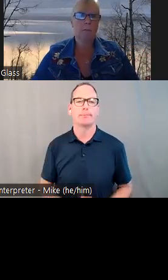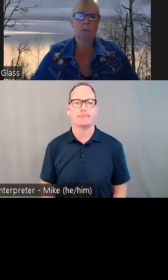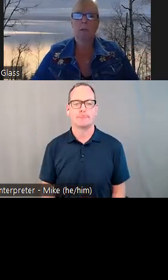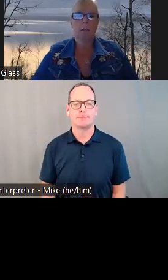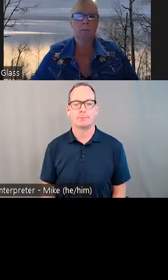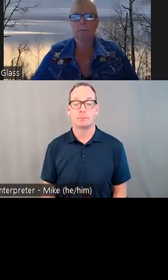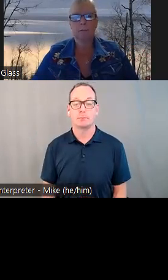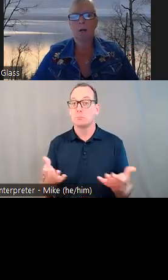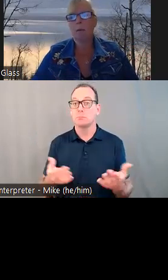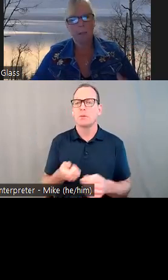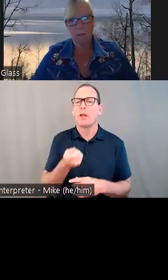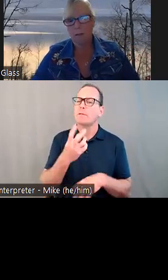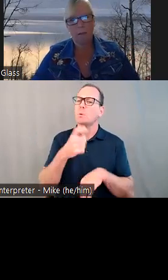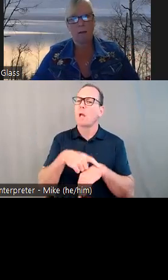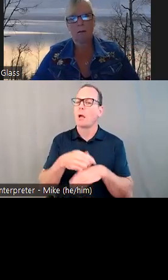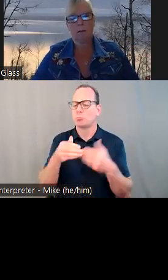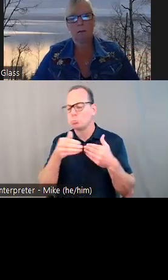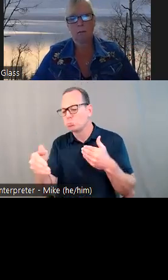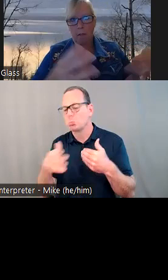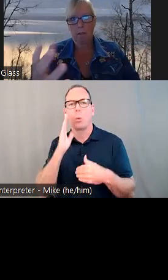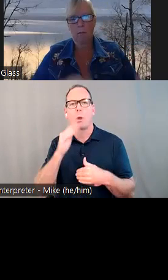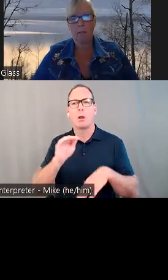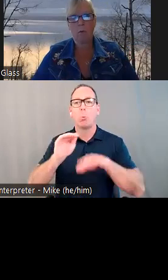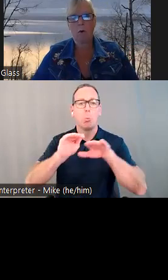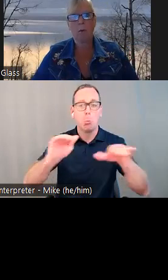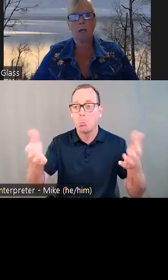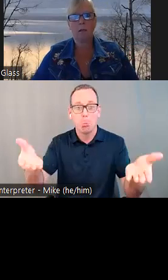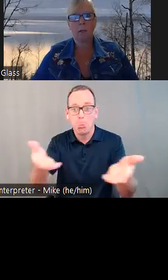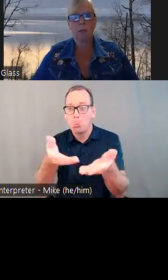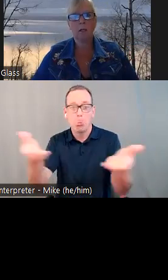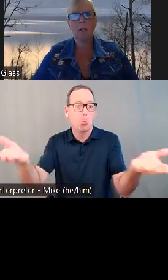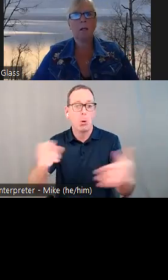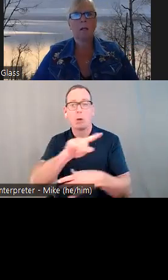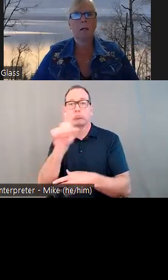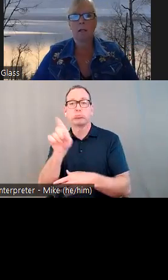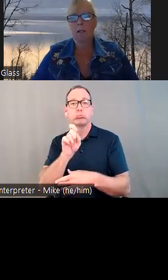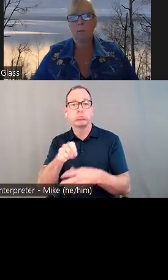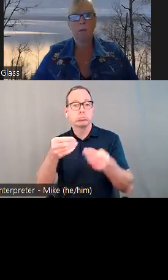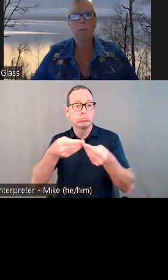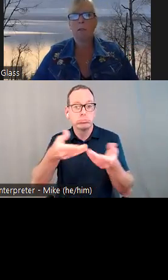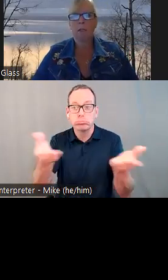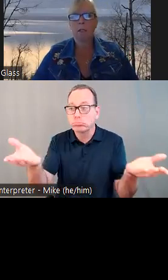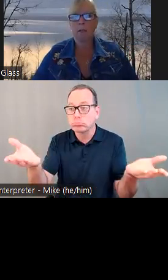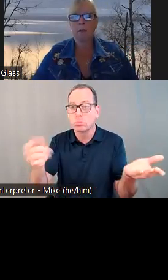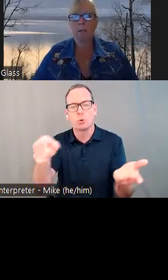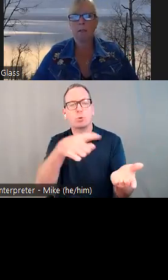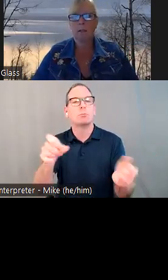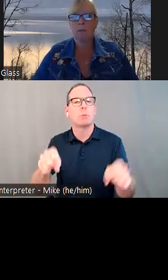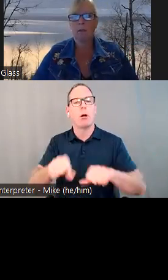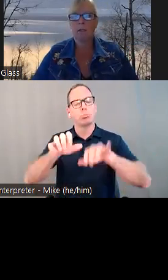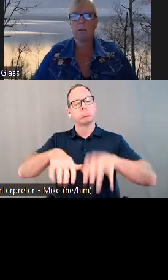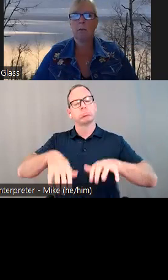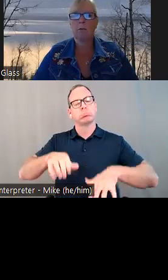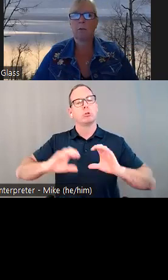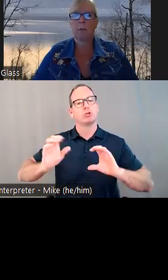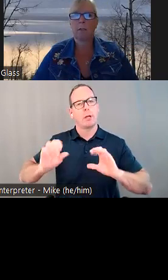invite your comments on, as a more open-ended question. And again, we'll type into the chat and have a